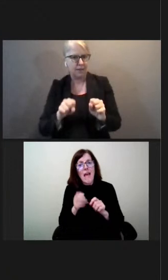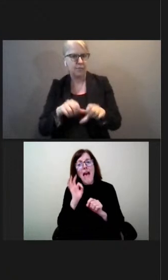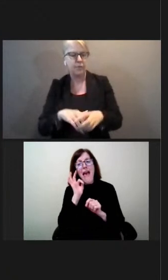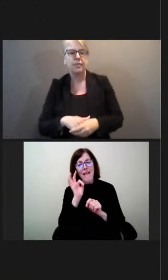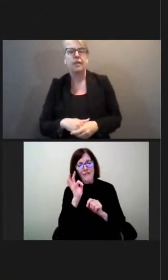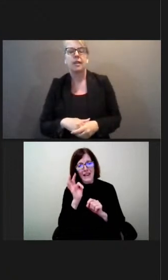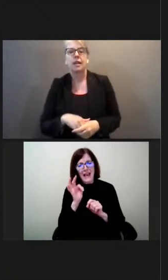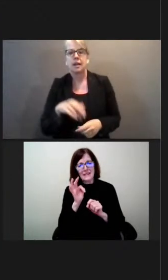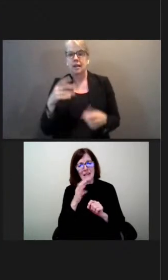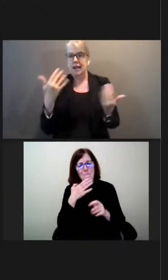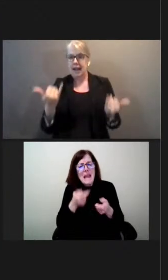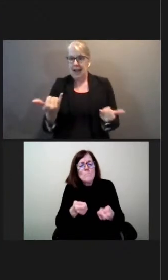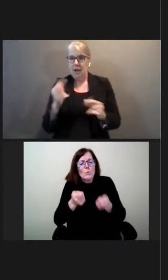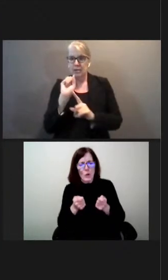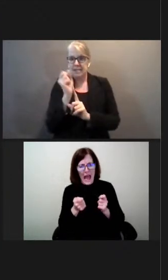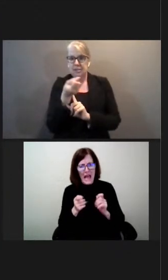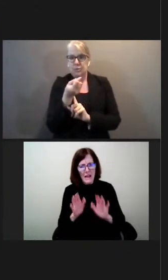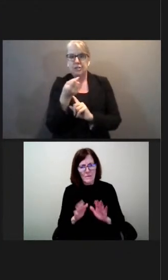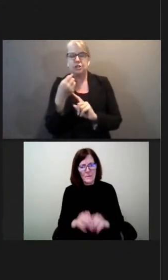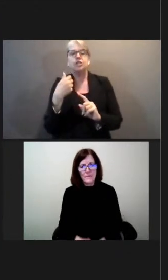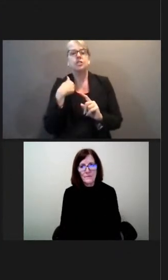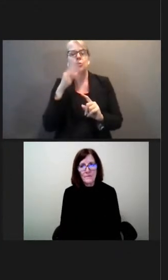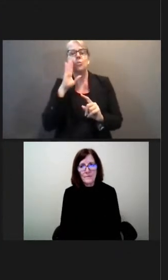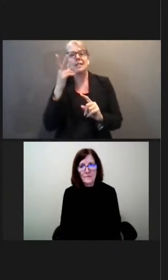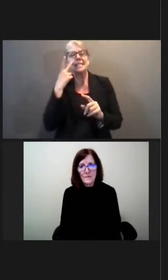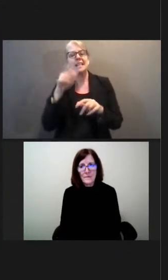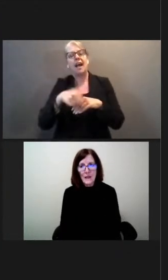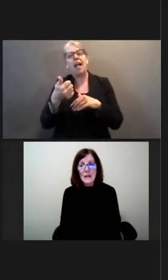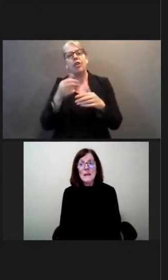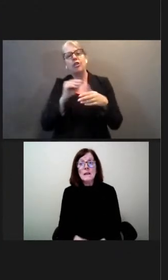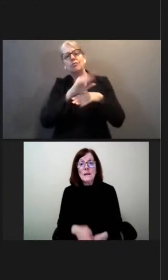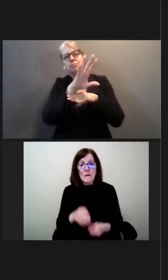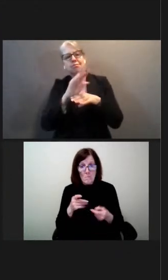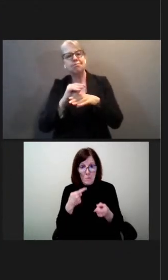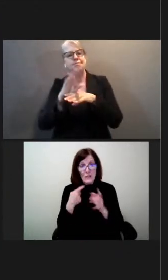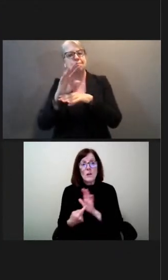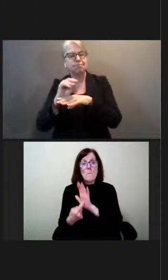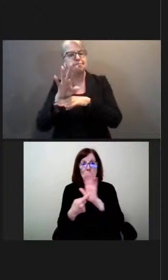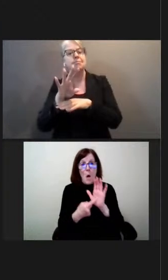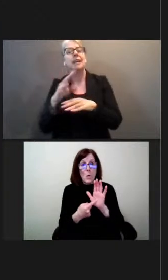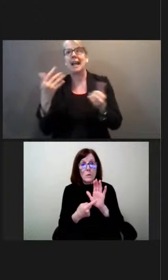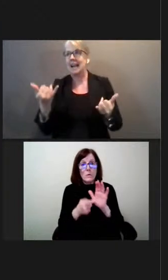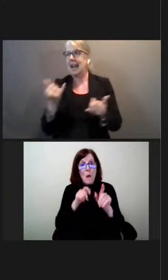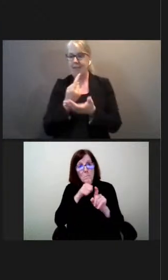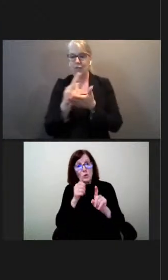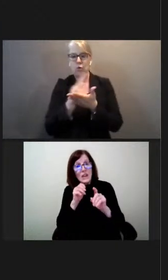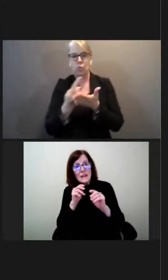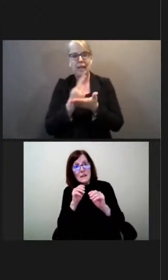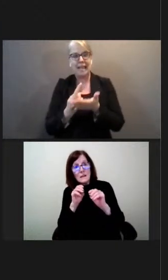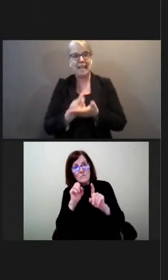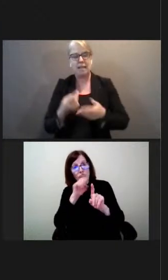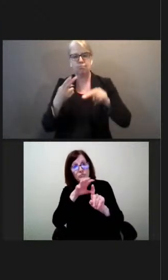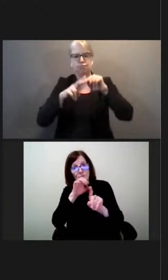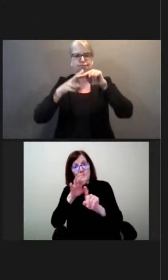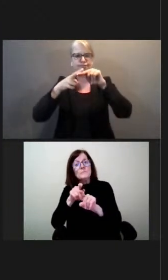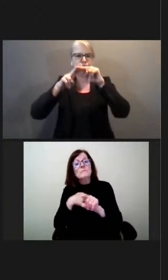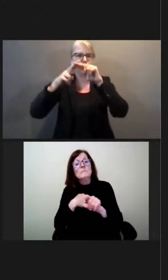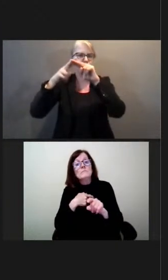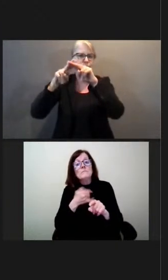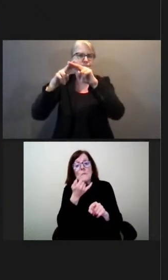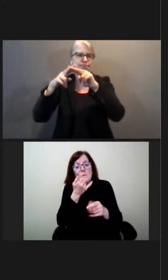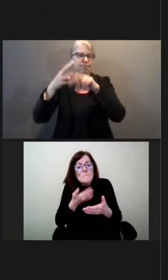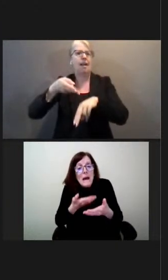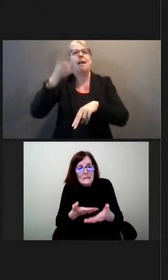Where we are right now, and I'm going to show in subsequent slides the following, that the weekly rate that we're seeing is the highest it's been since the beginning